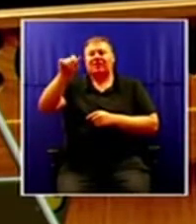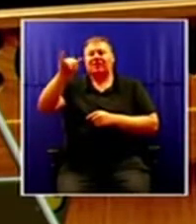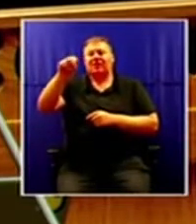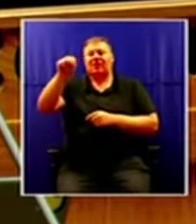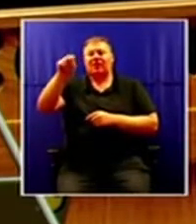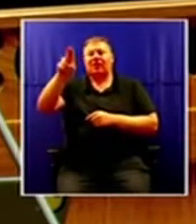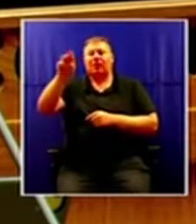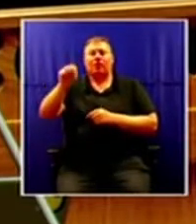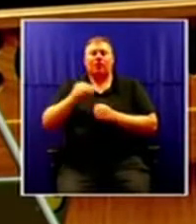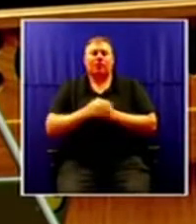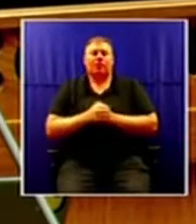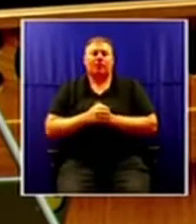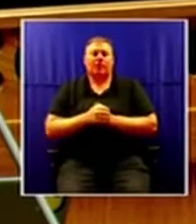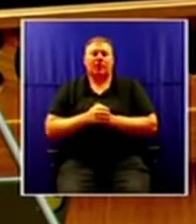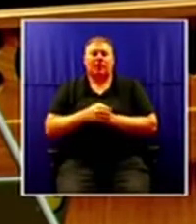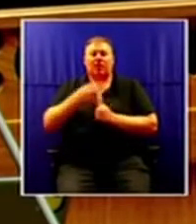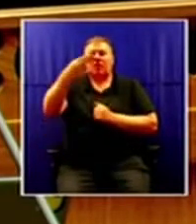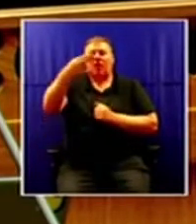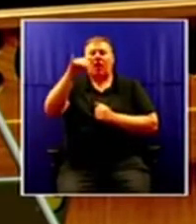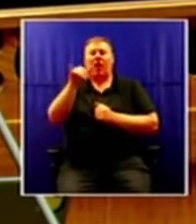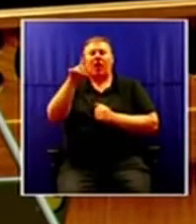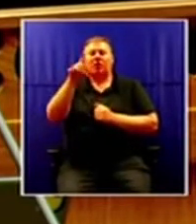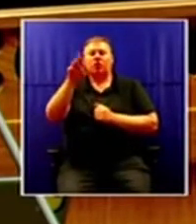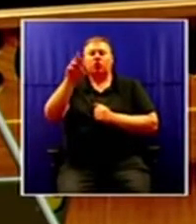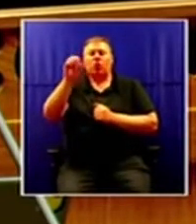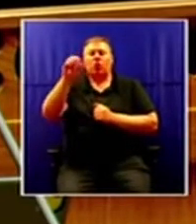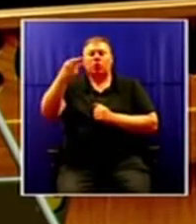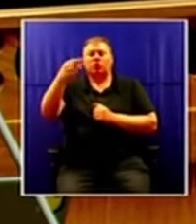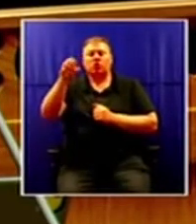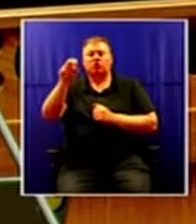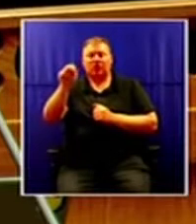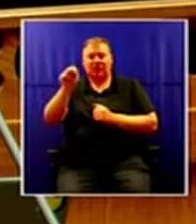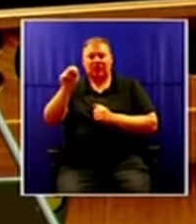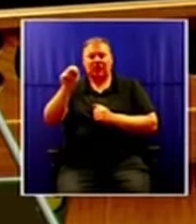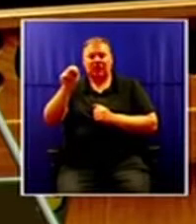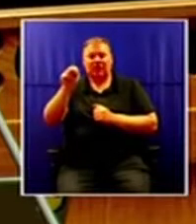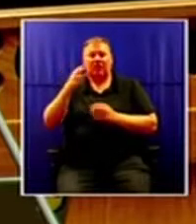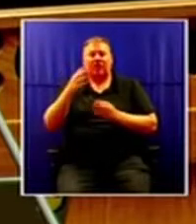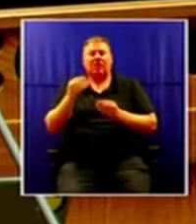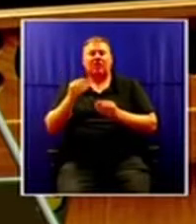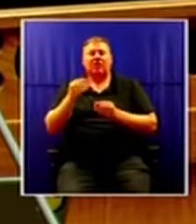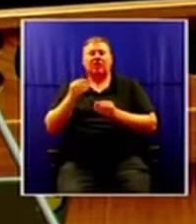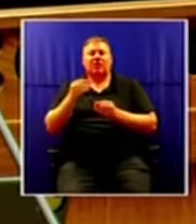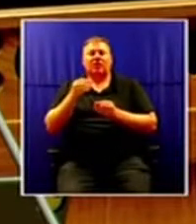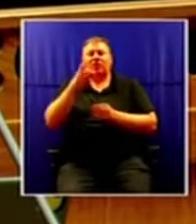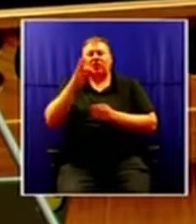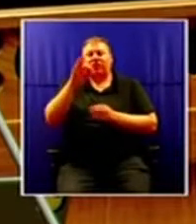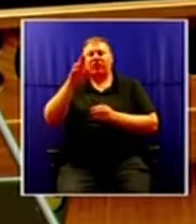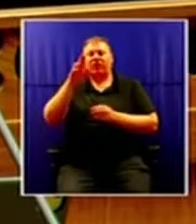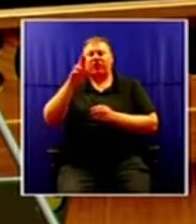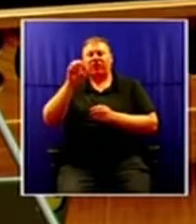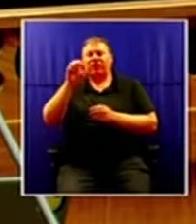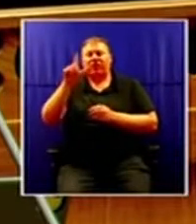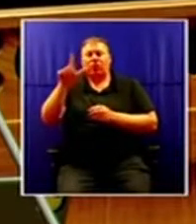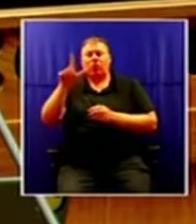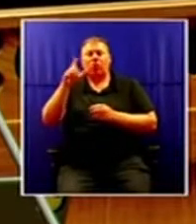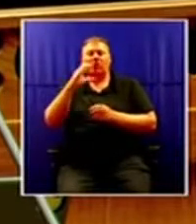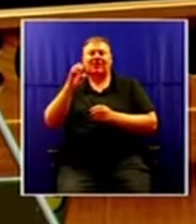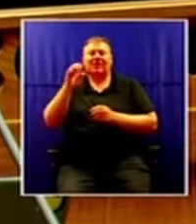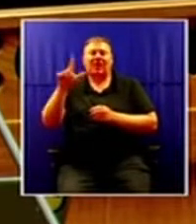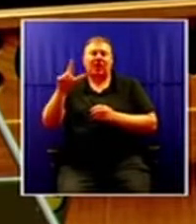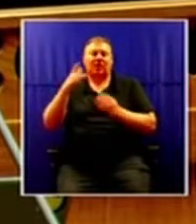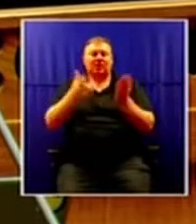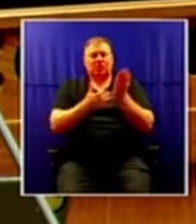Hydrogen and the fuel cell technologies which use platinum offer an alternative source of clean